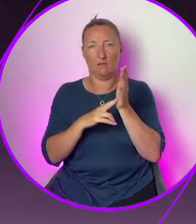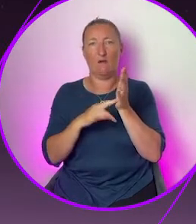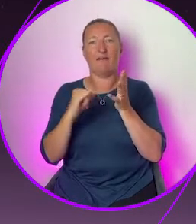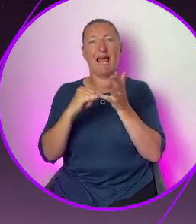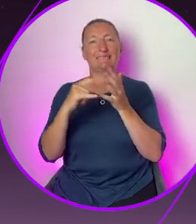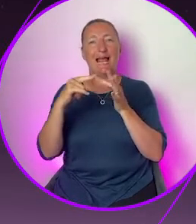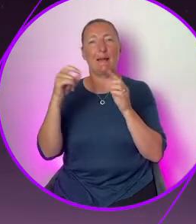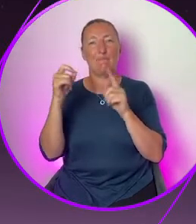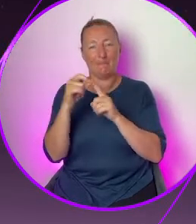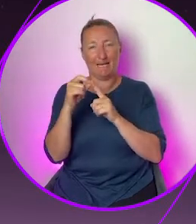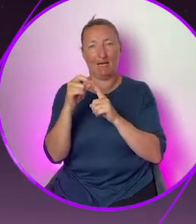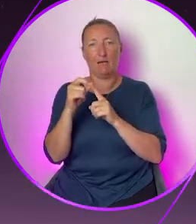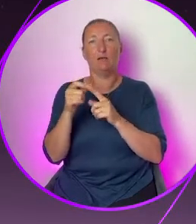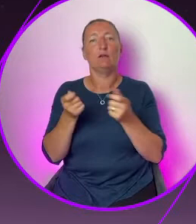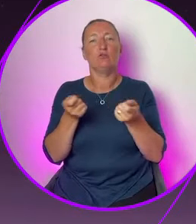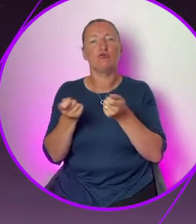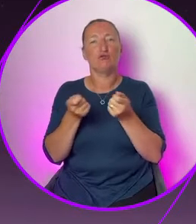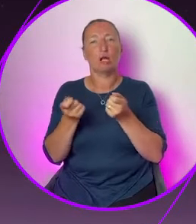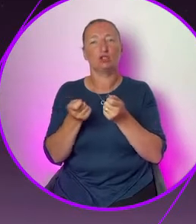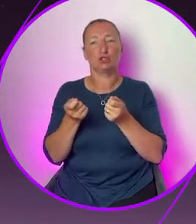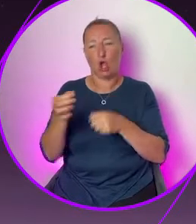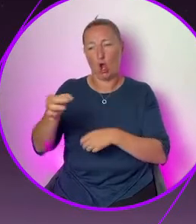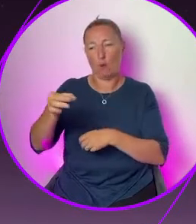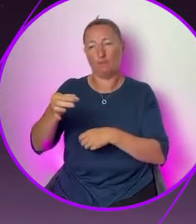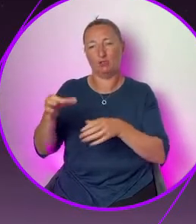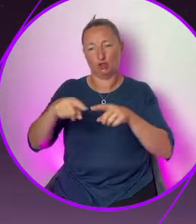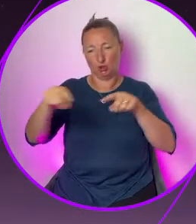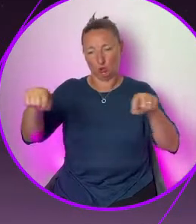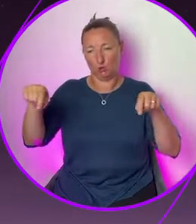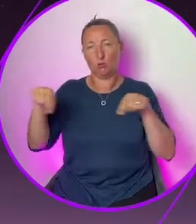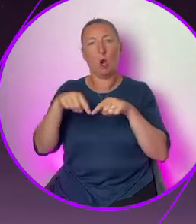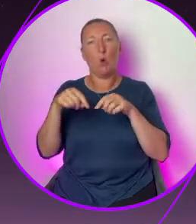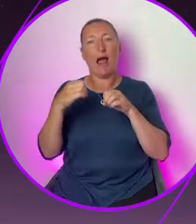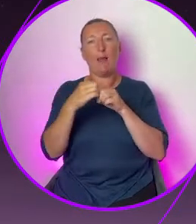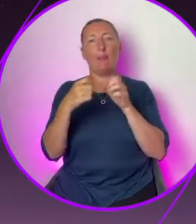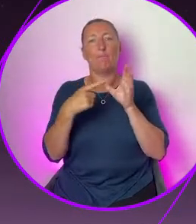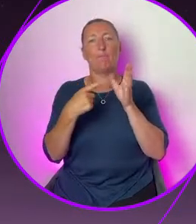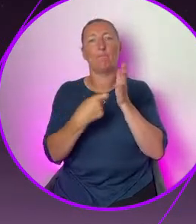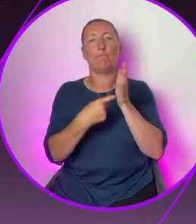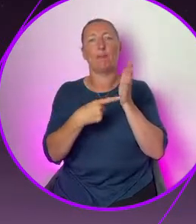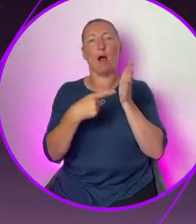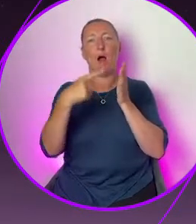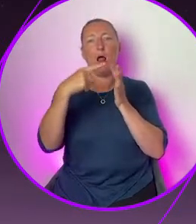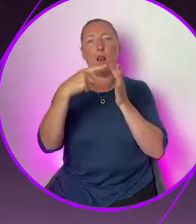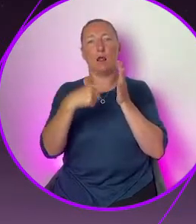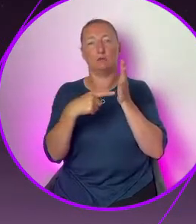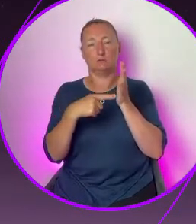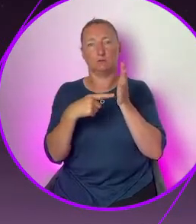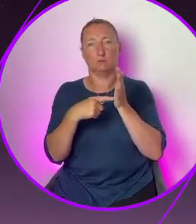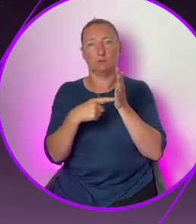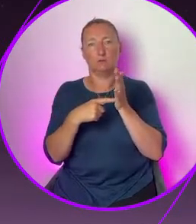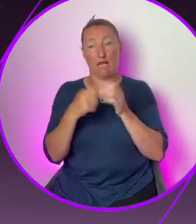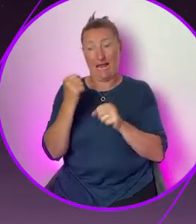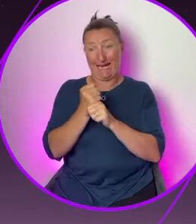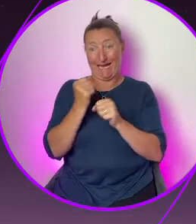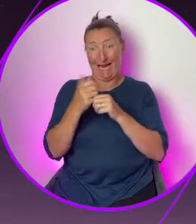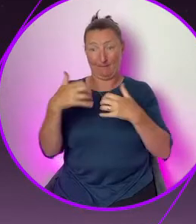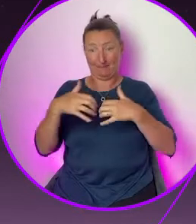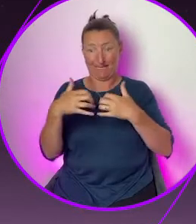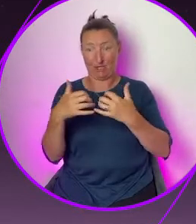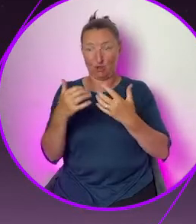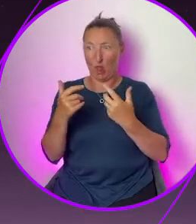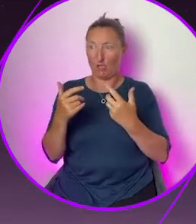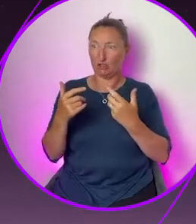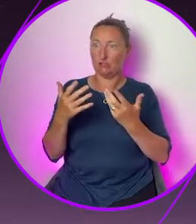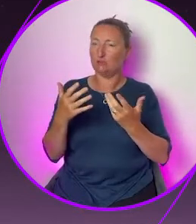video game urbanism studio at the Bartlett, where they are researching the use of game technologies to engage new audiences